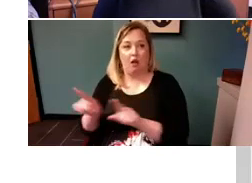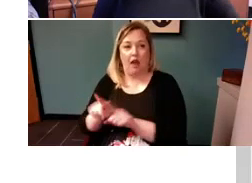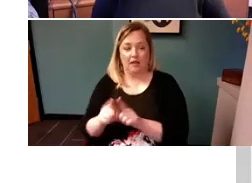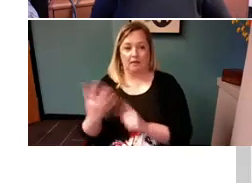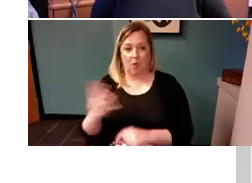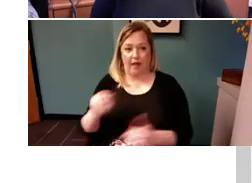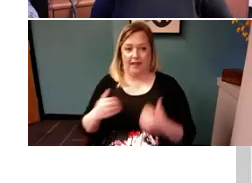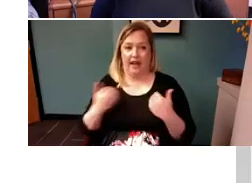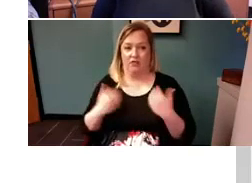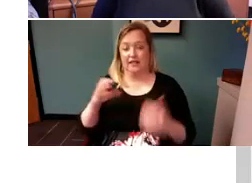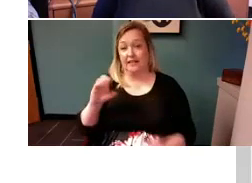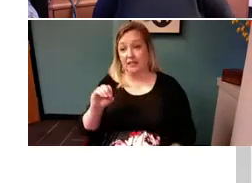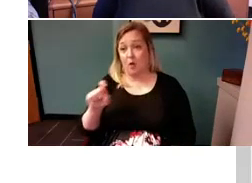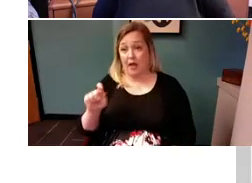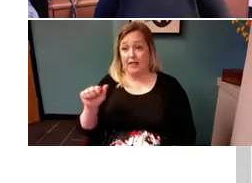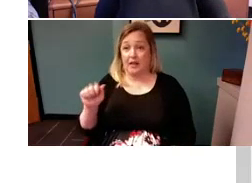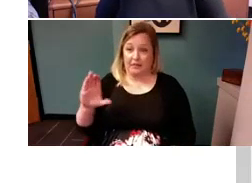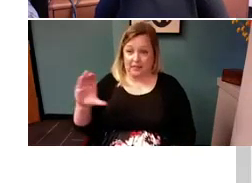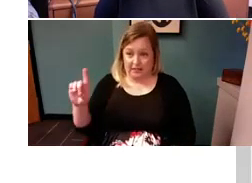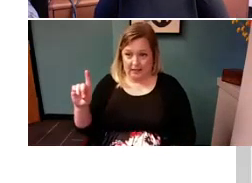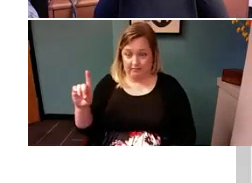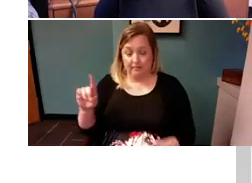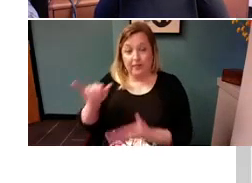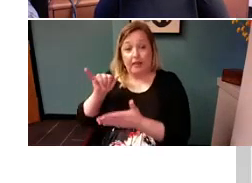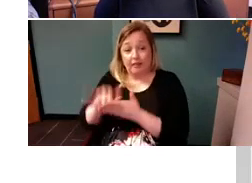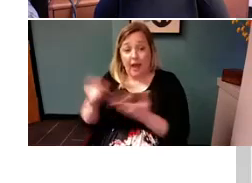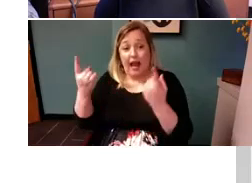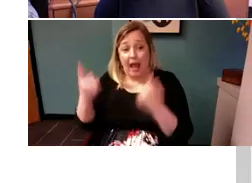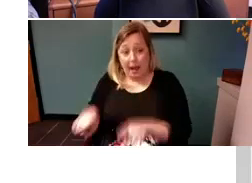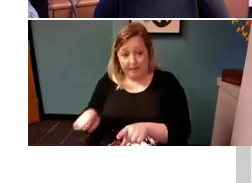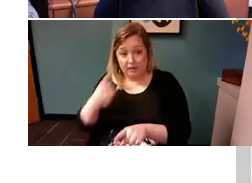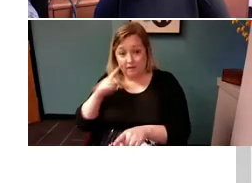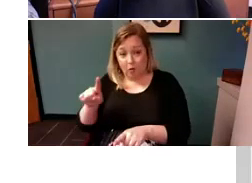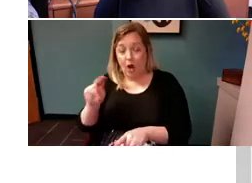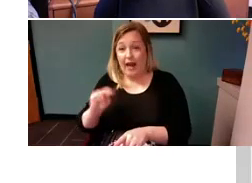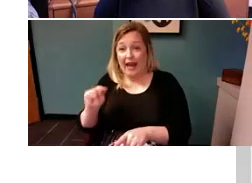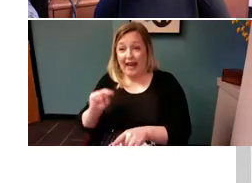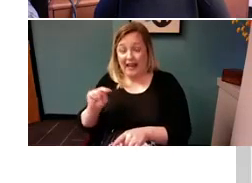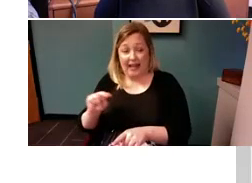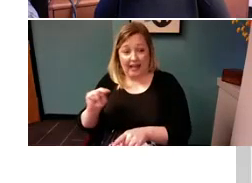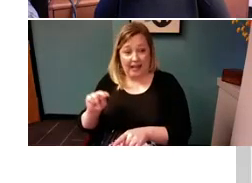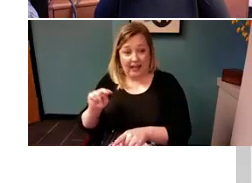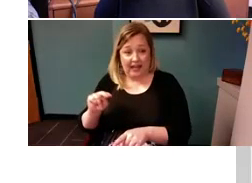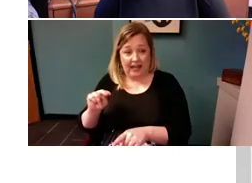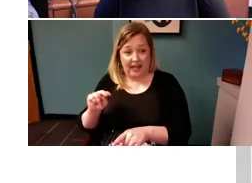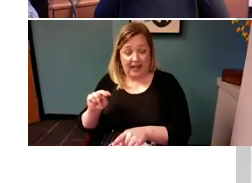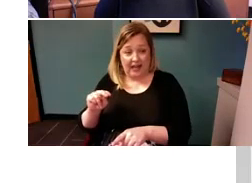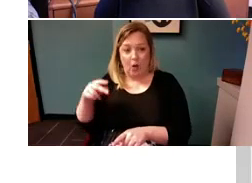0xabcd. So this is what goes on when we say int star p1 new int 4. P1 is